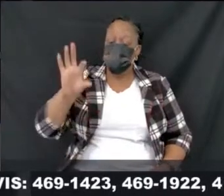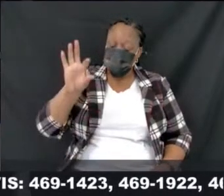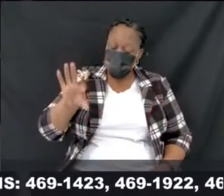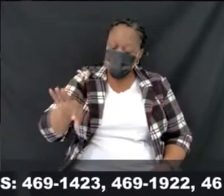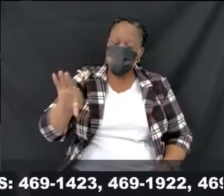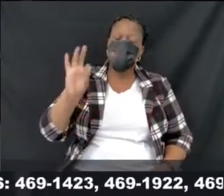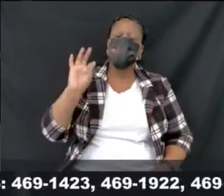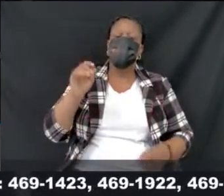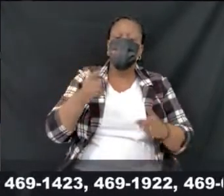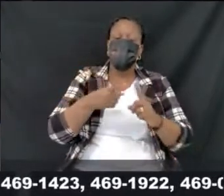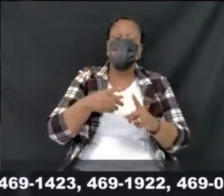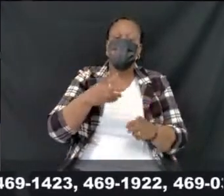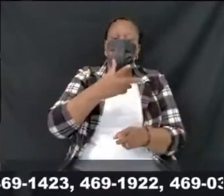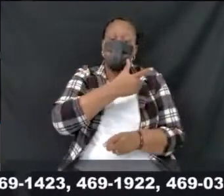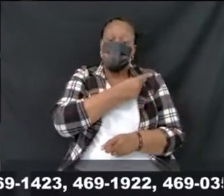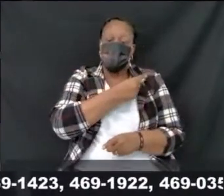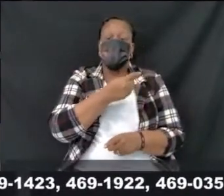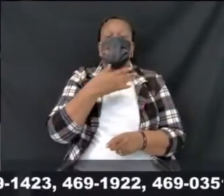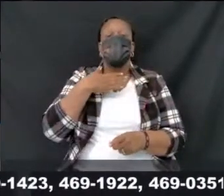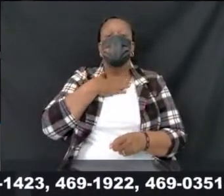Thank you.